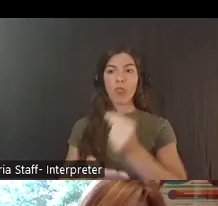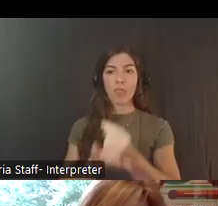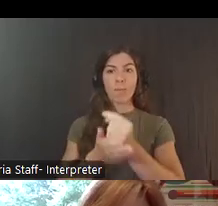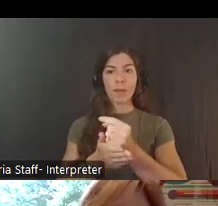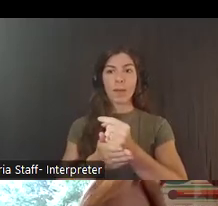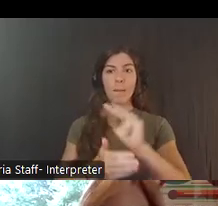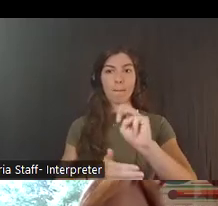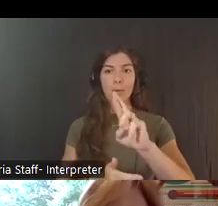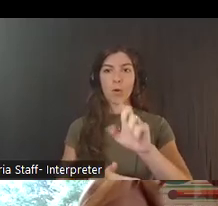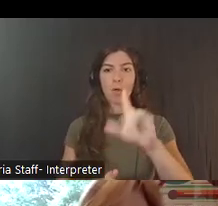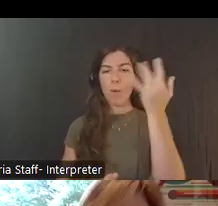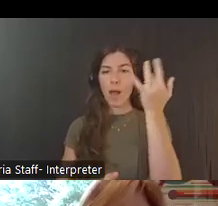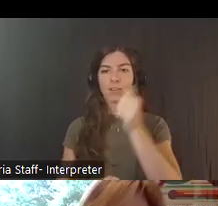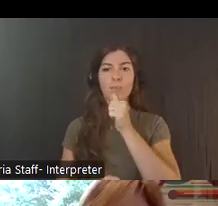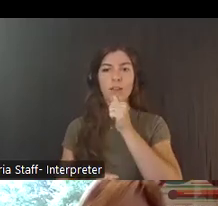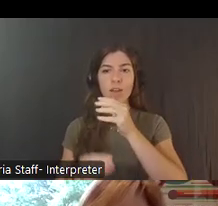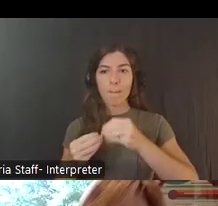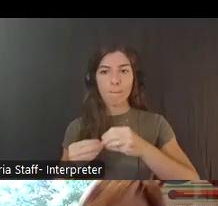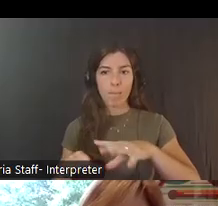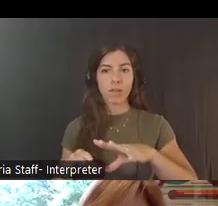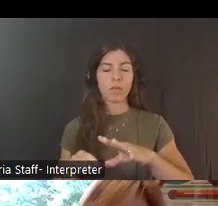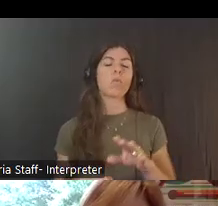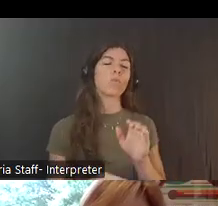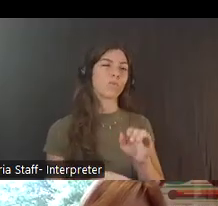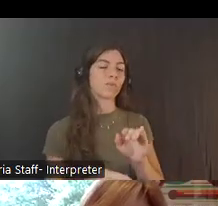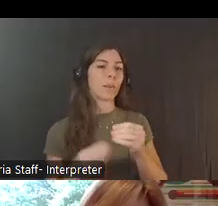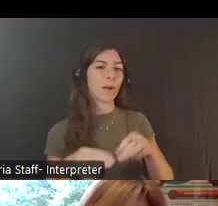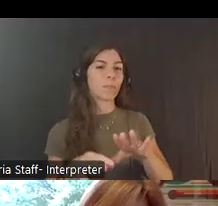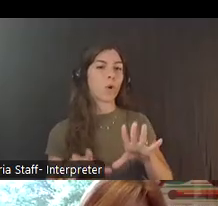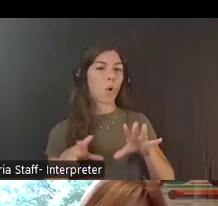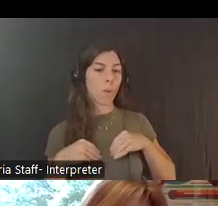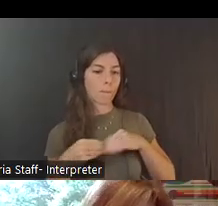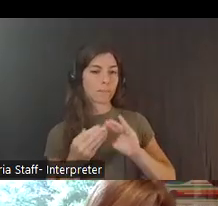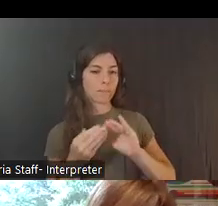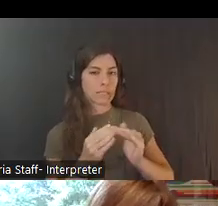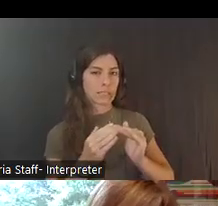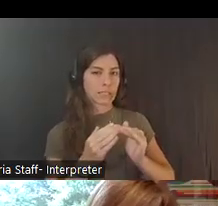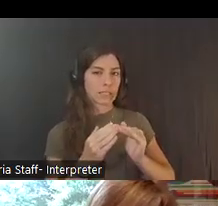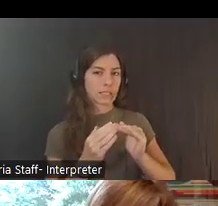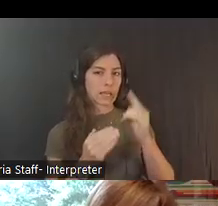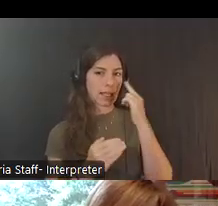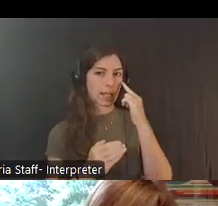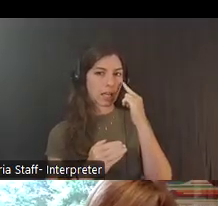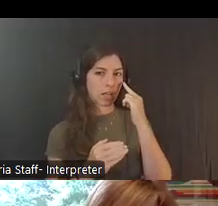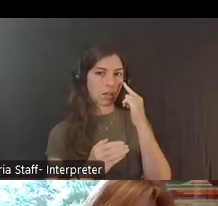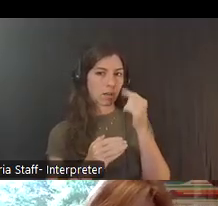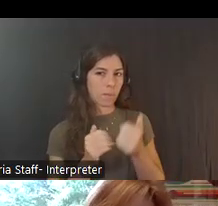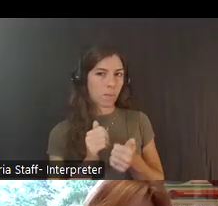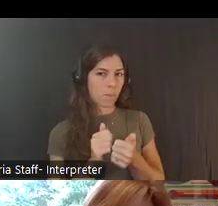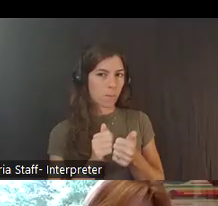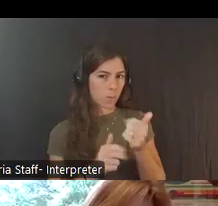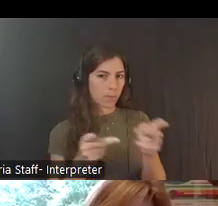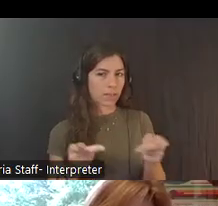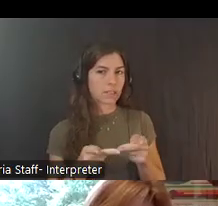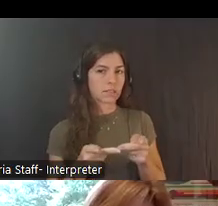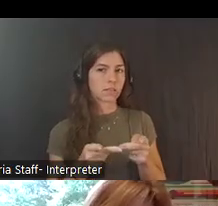privately owned property. It's a good Okay. point. Correct. But the property actually is owned by the city, I think, in almost every. Yeah. Yeah, it